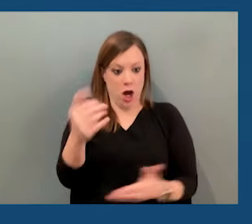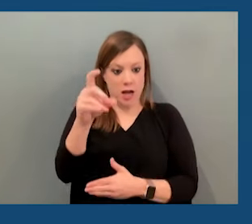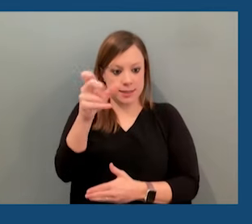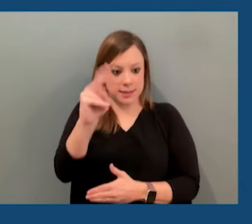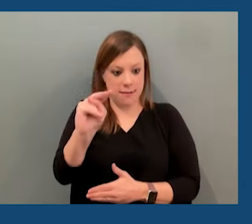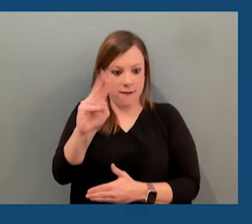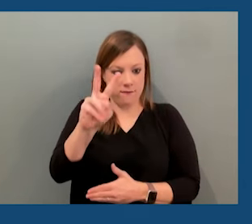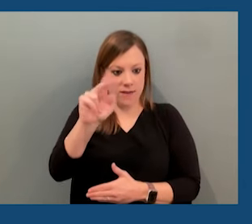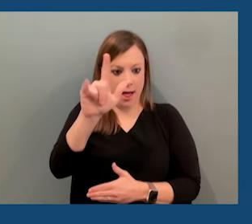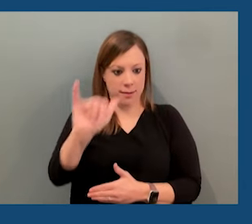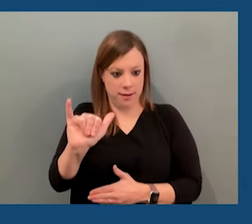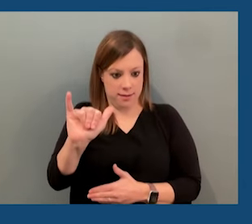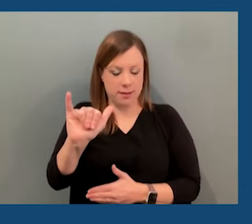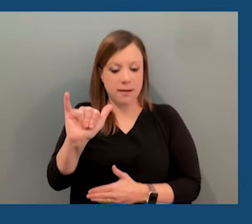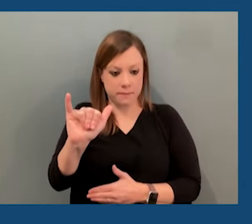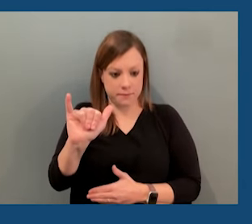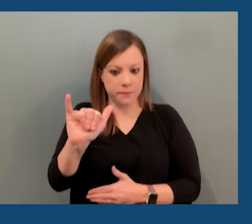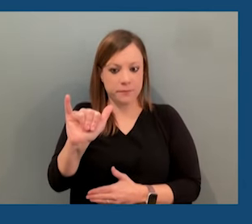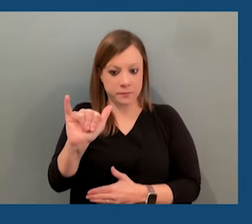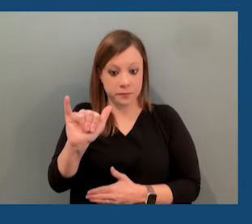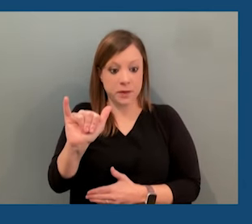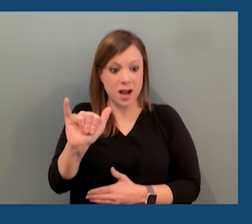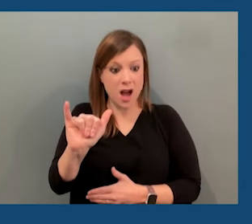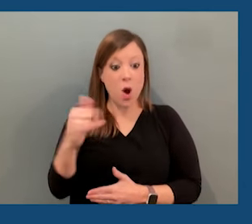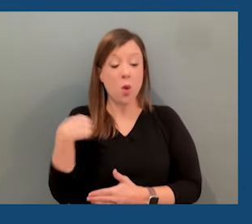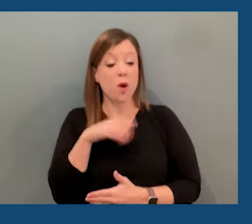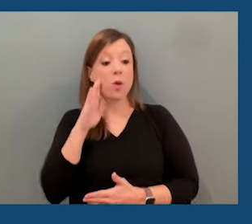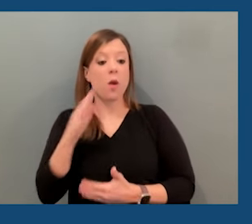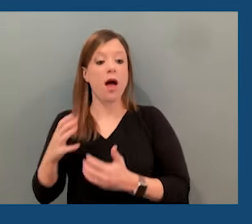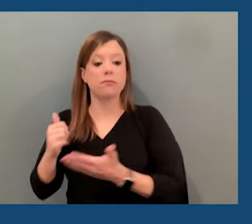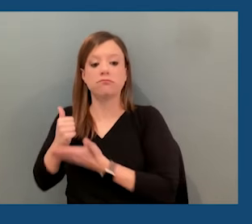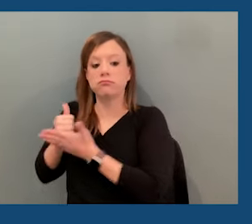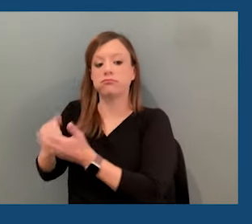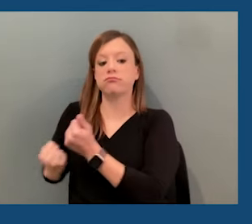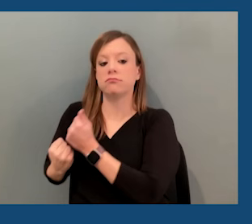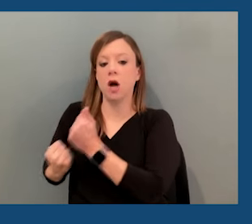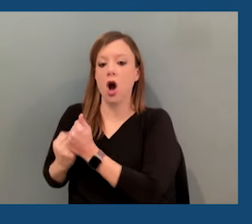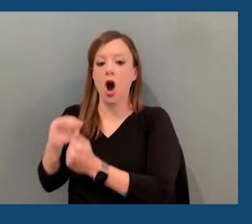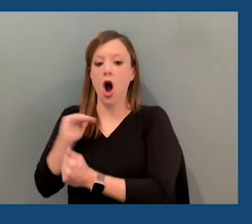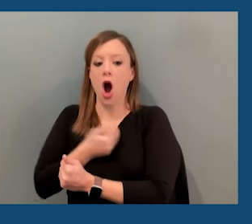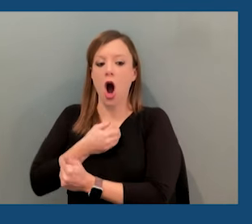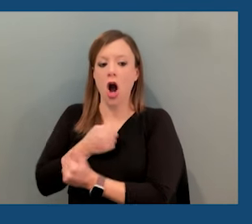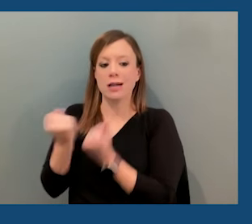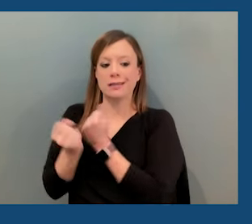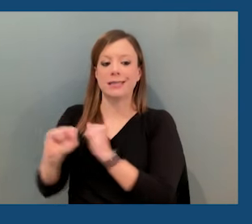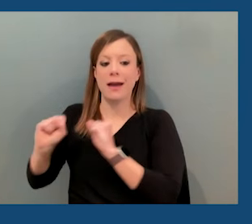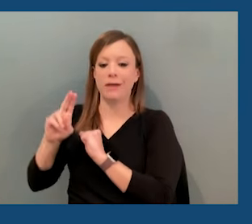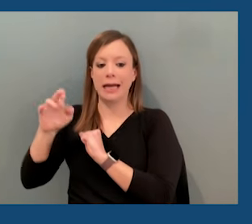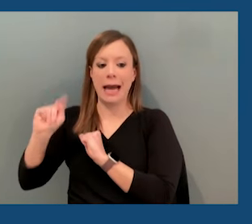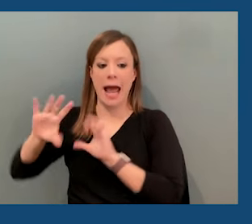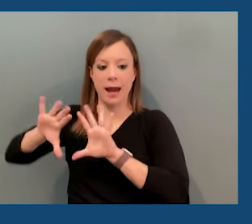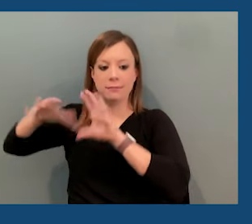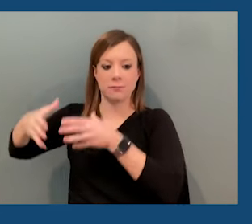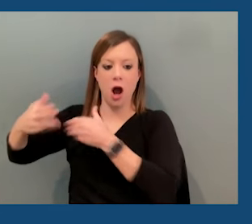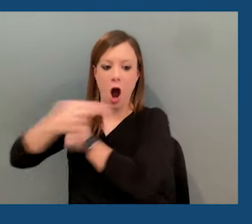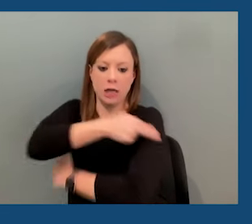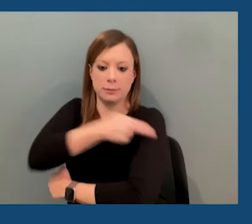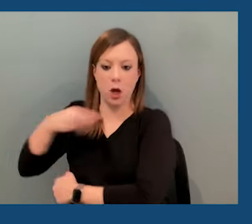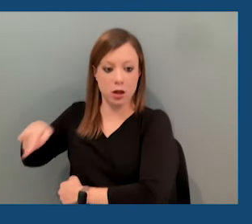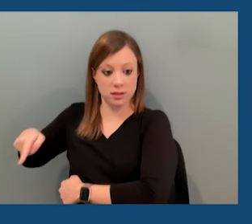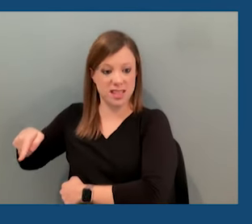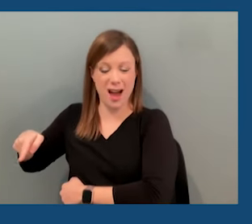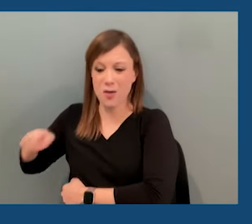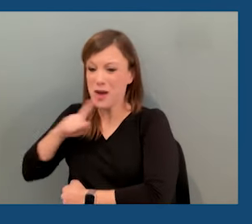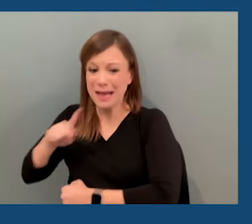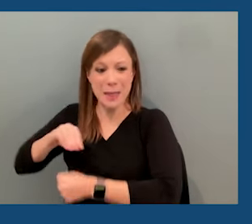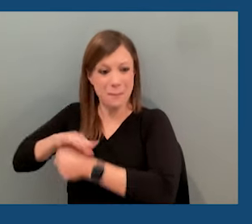it's important. We help our safety net hospitals, who are beaten down so much during the pandemic, $550 million to support them right here in